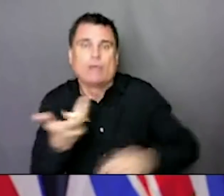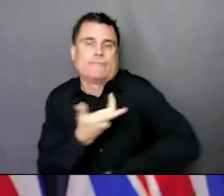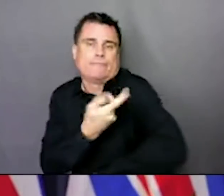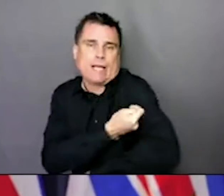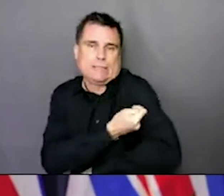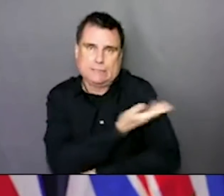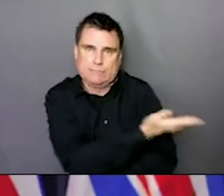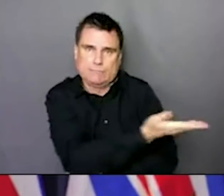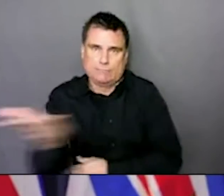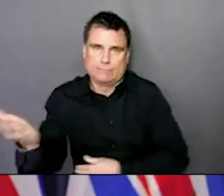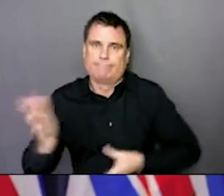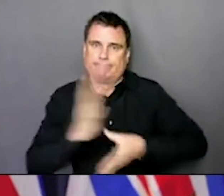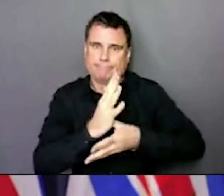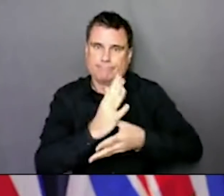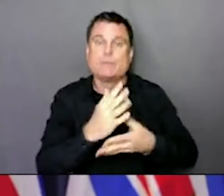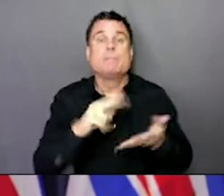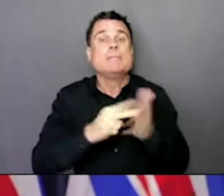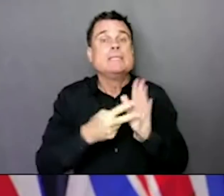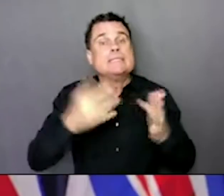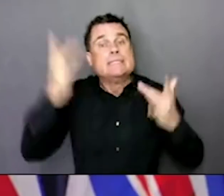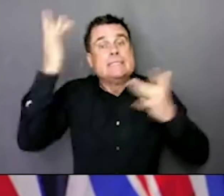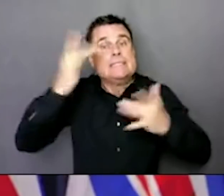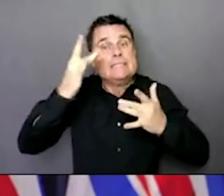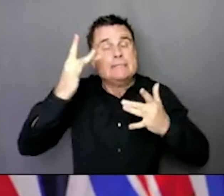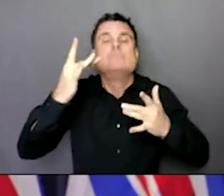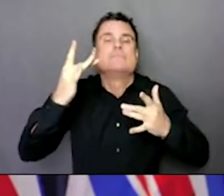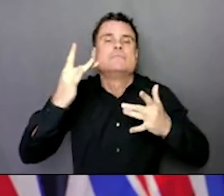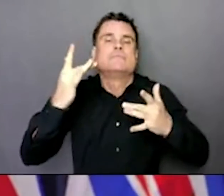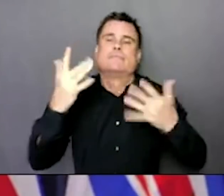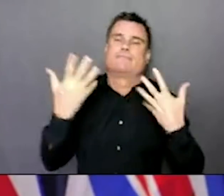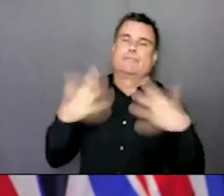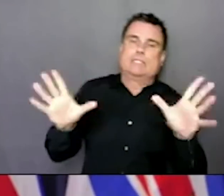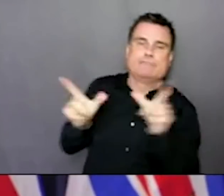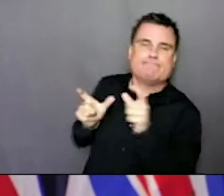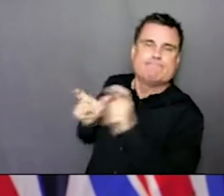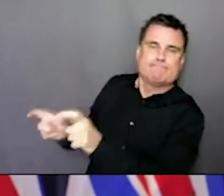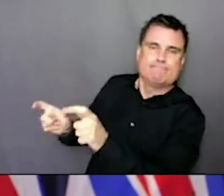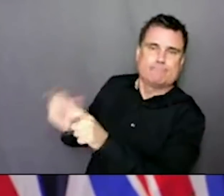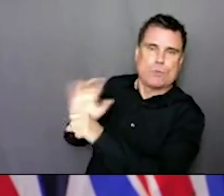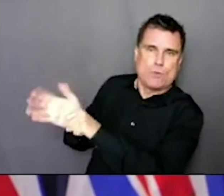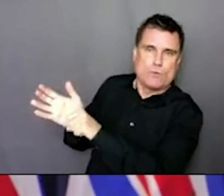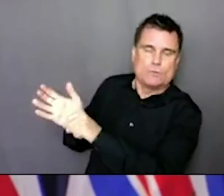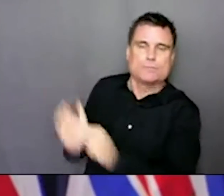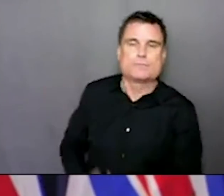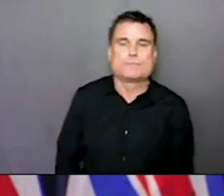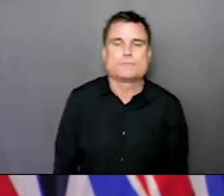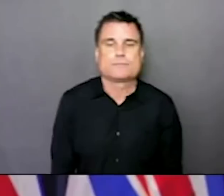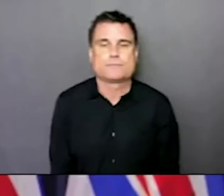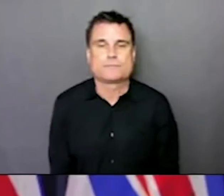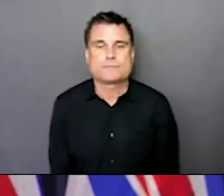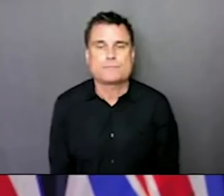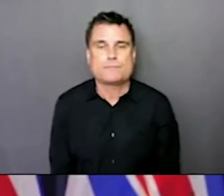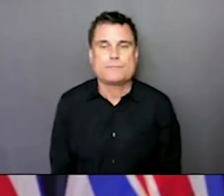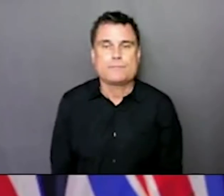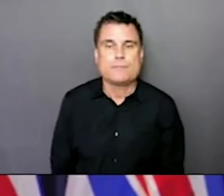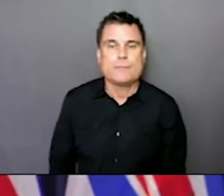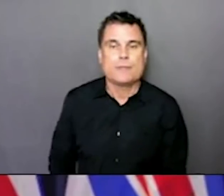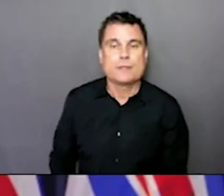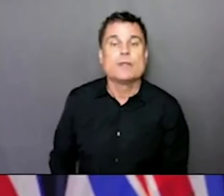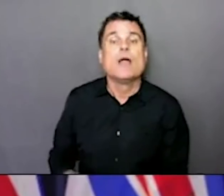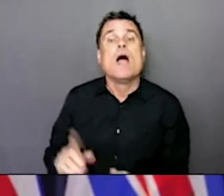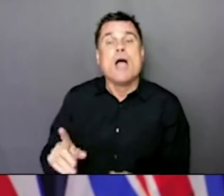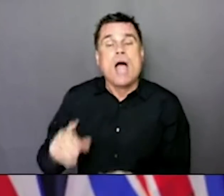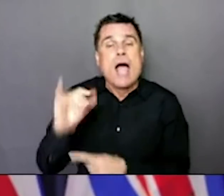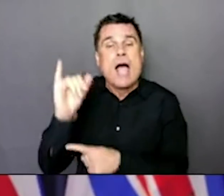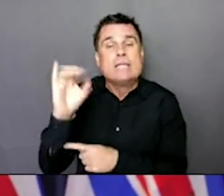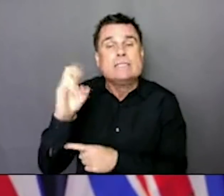Acute care will take a little bit more time, but again, Minister Dix and I will be talking about that next week. I wanted to just give you an update